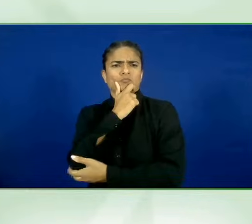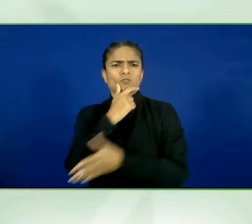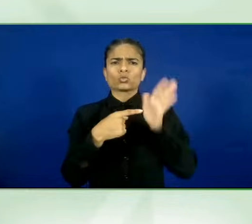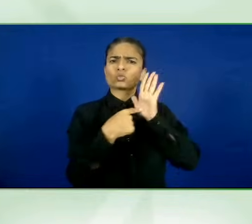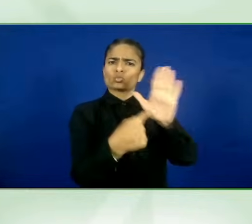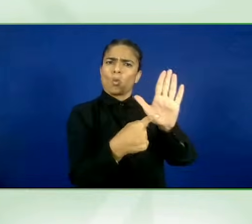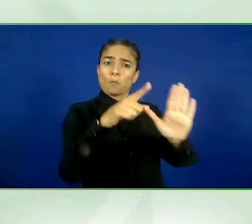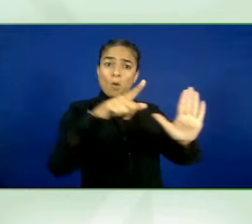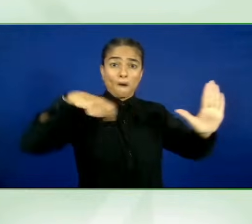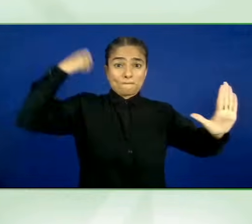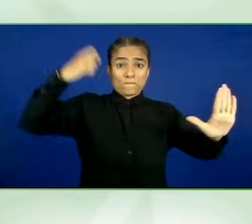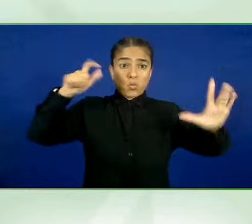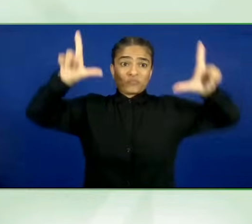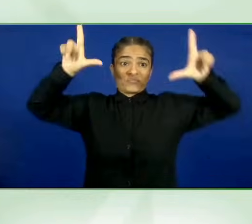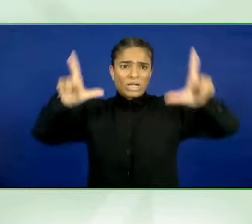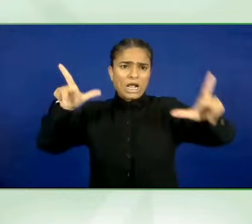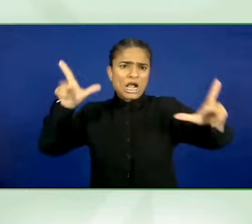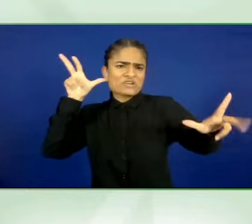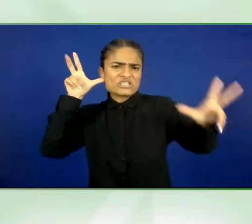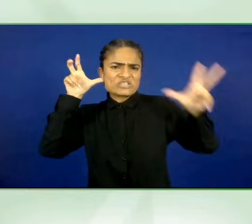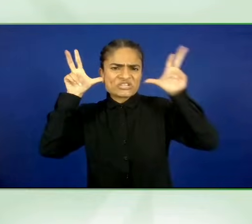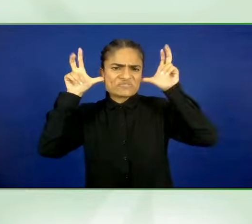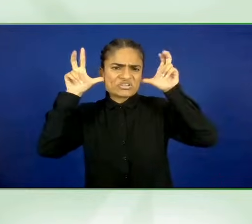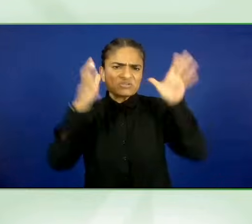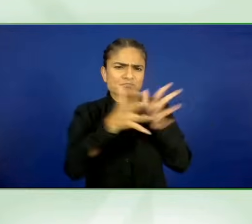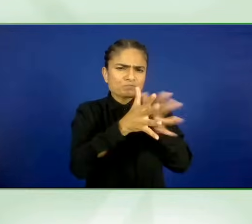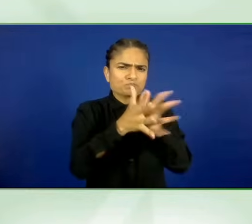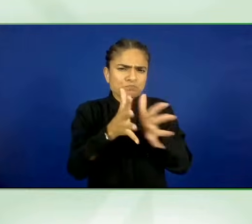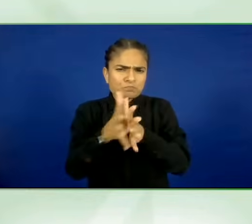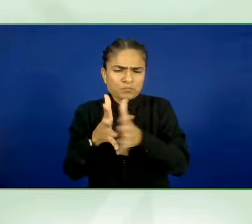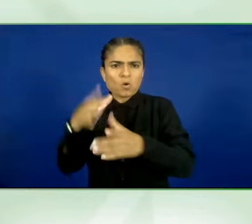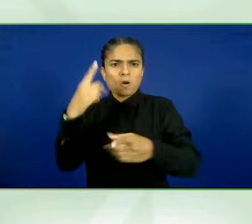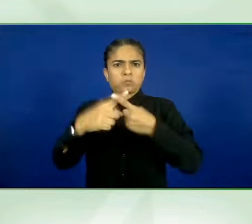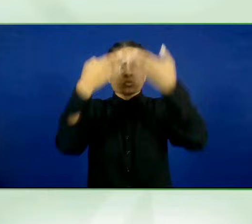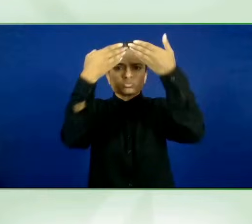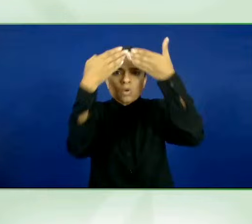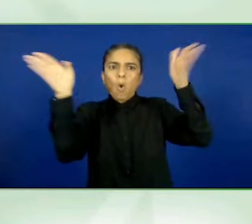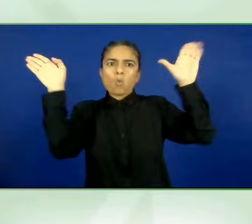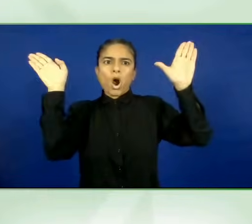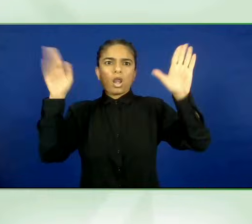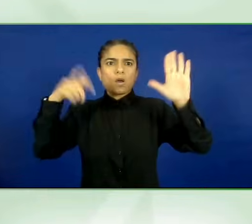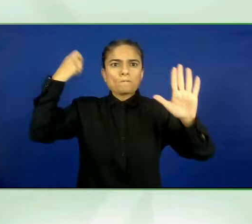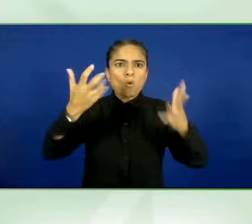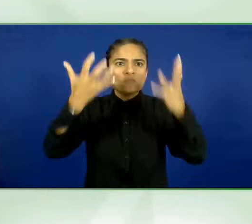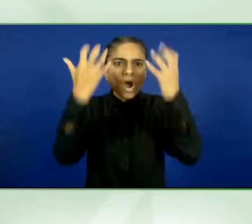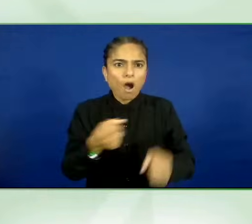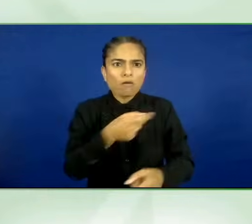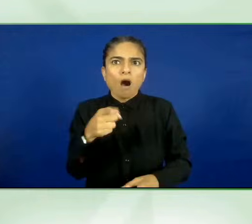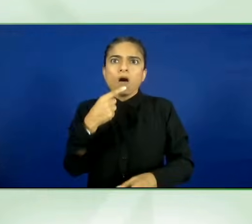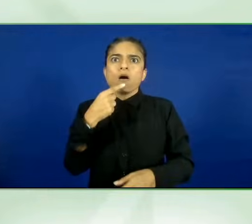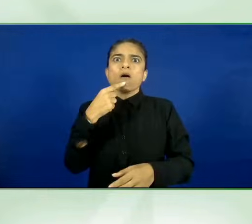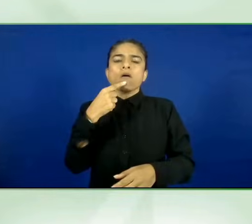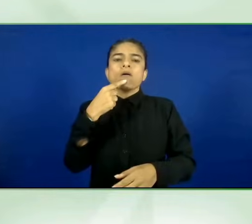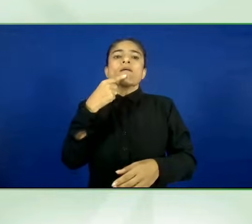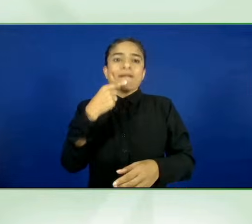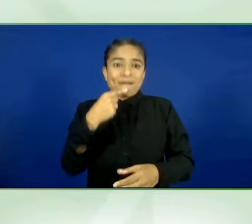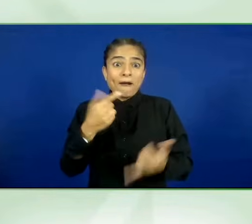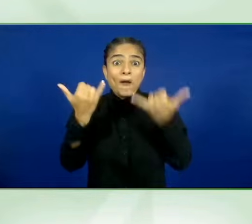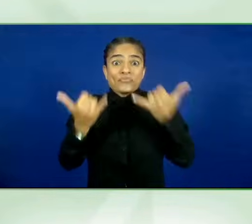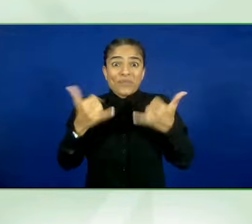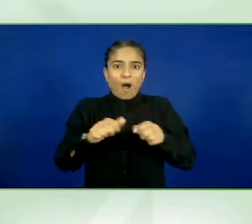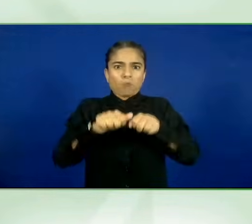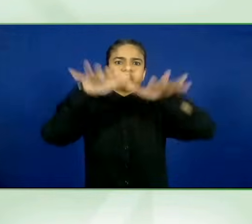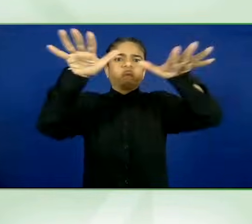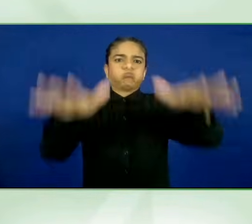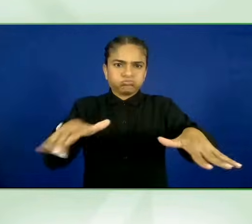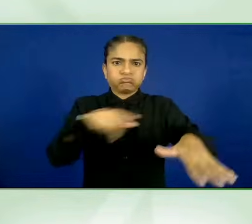platforms being made available to them. And since once they experience one movie, then there's no looking back. Then they're addicted